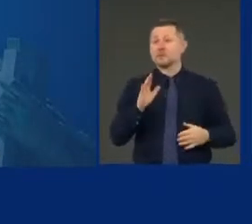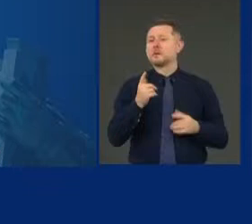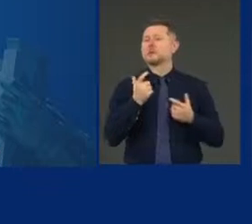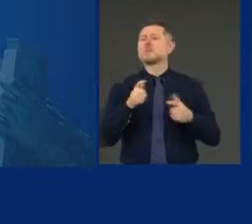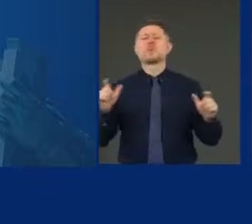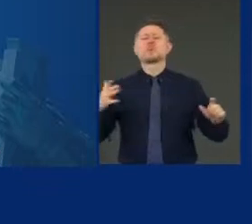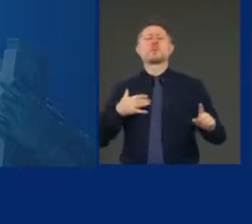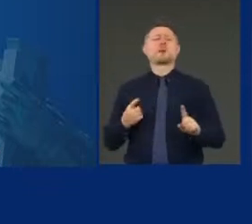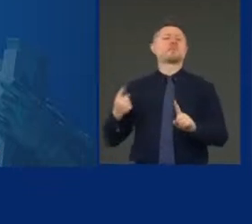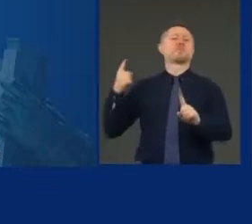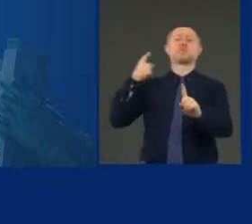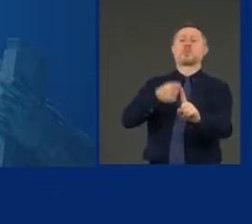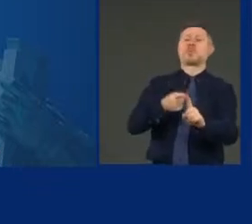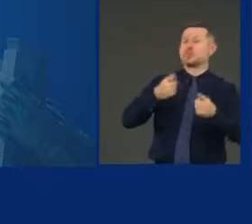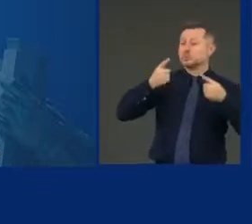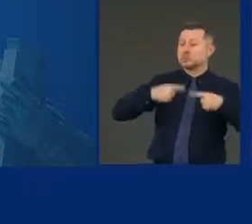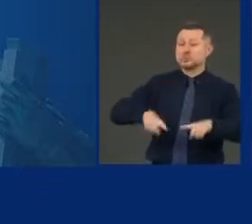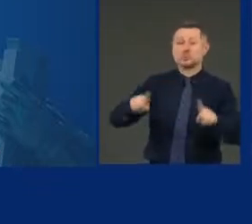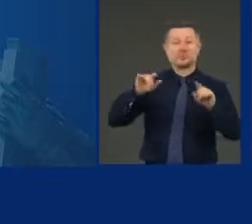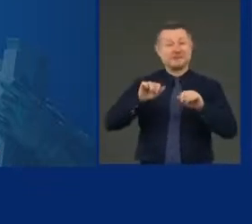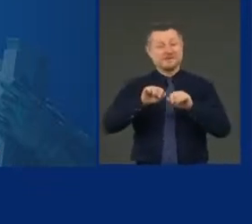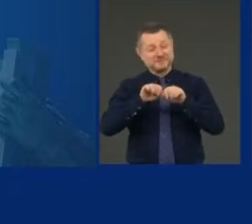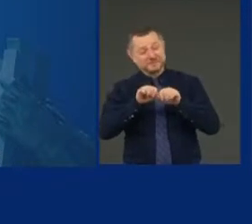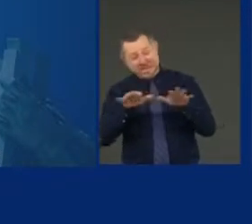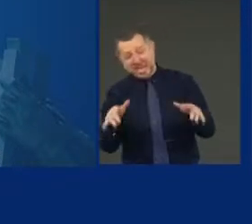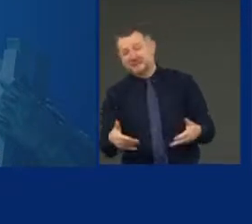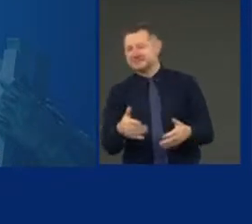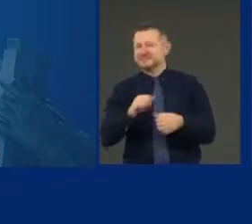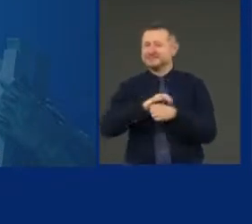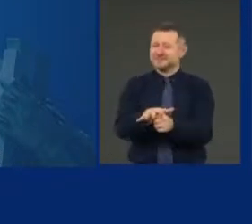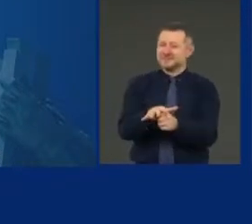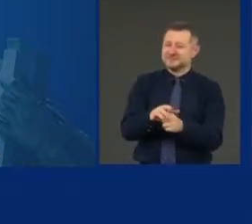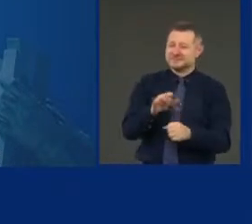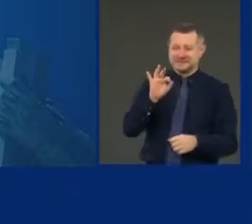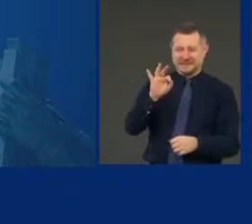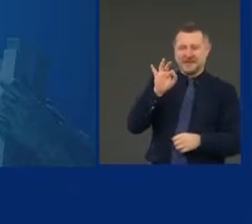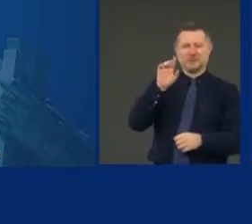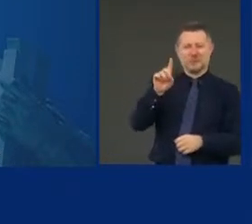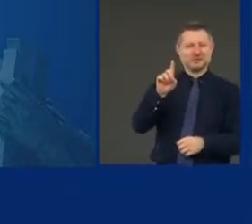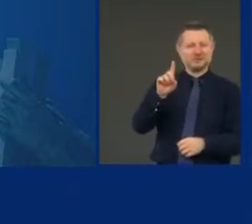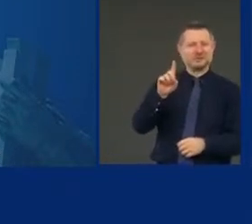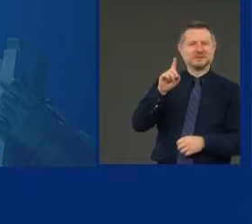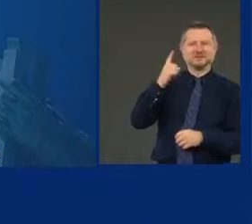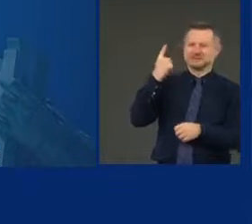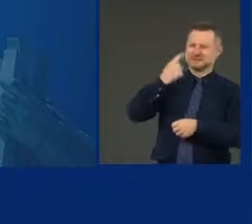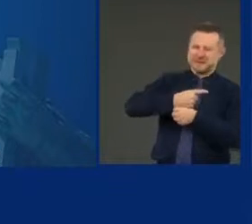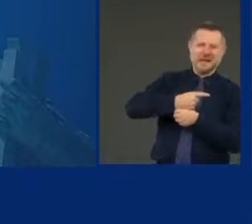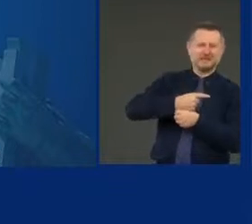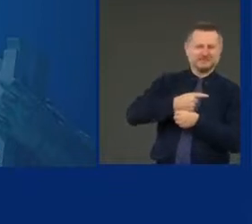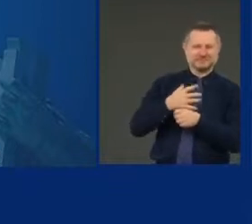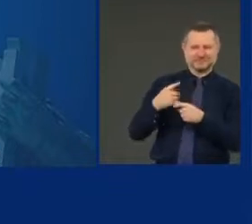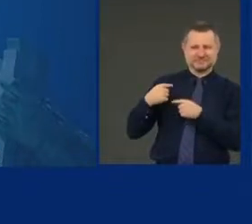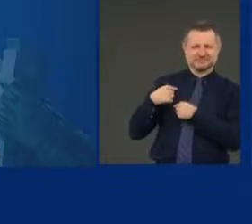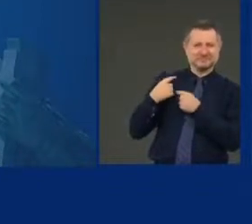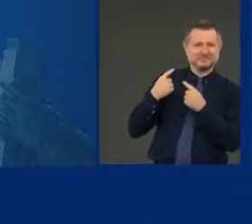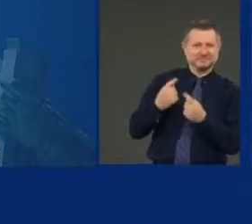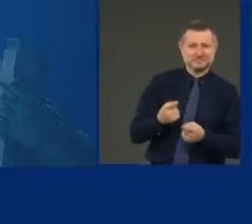this pandemic, over the past 91 days, we have done extraordinary